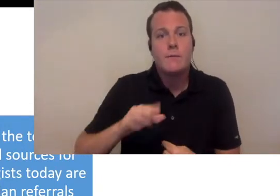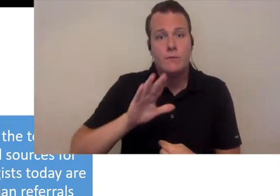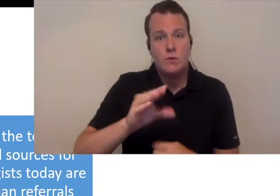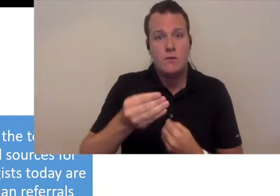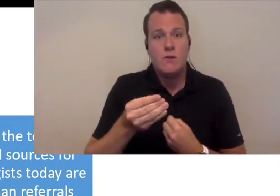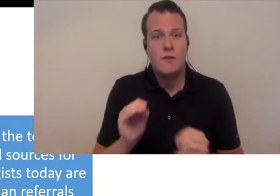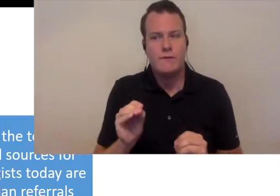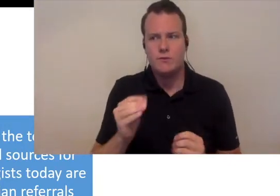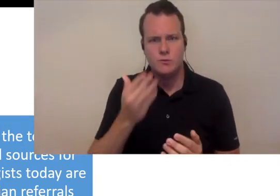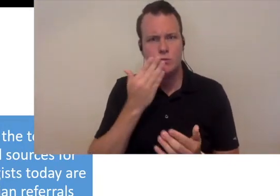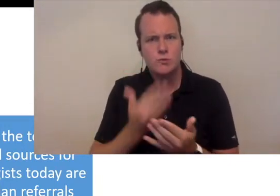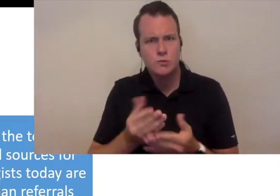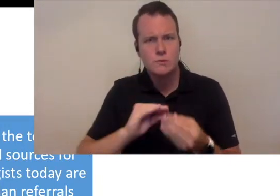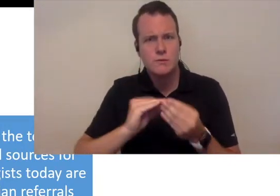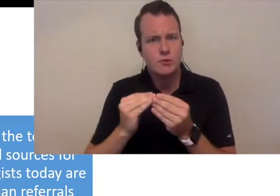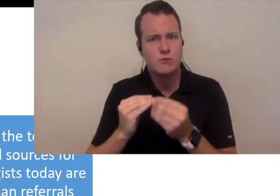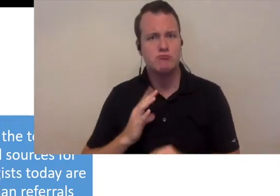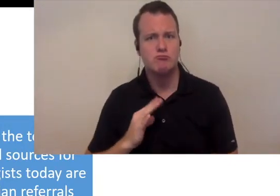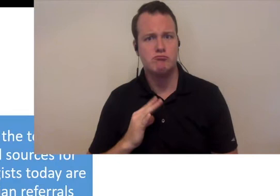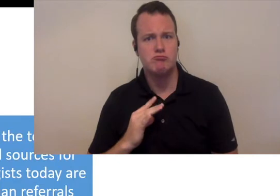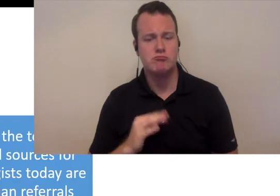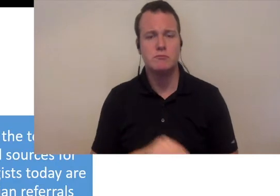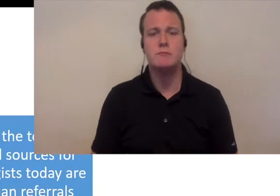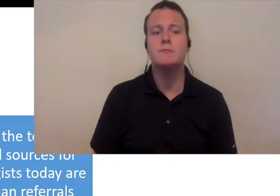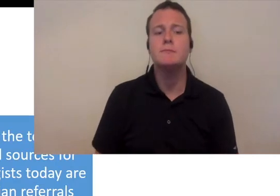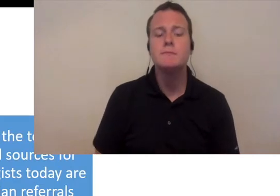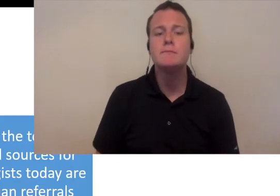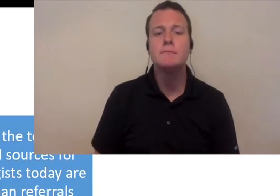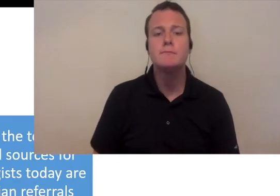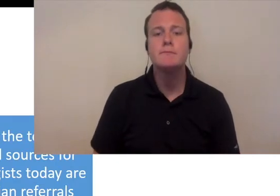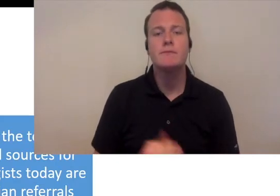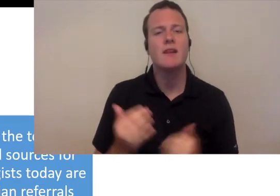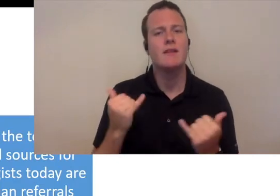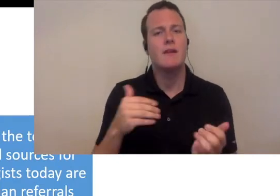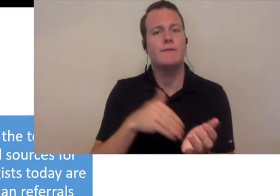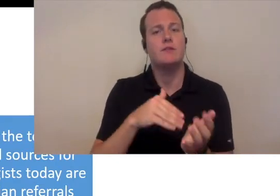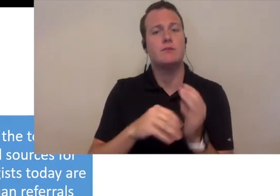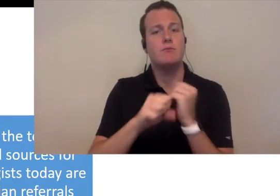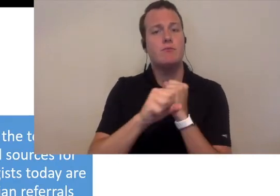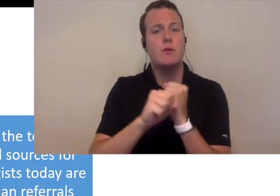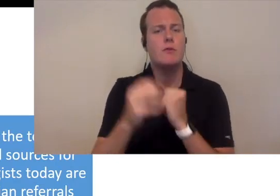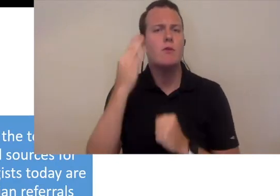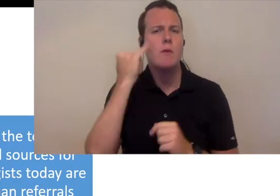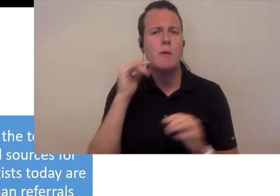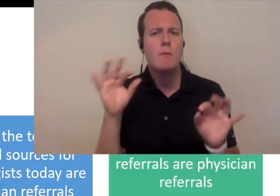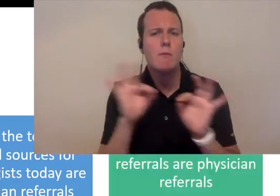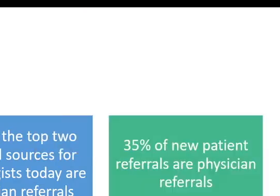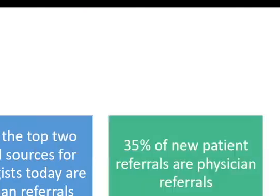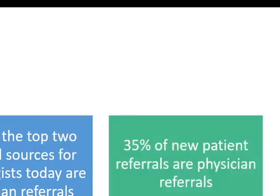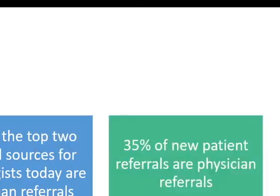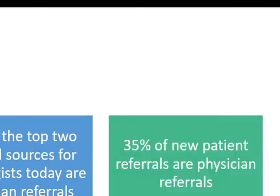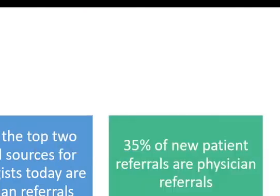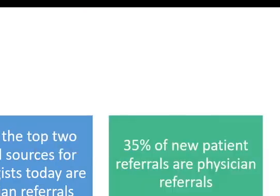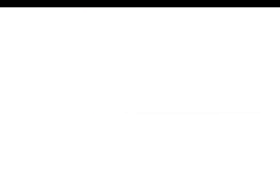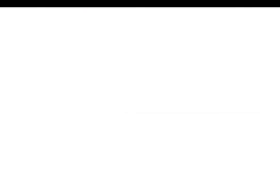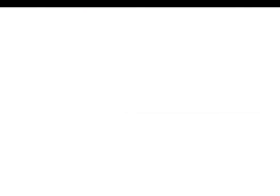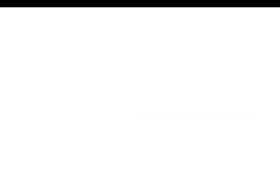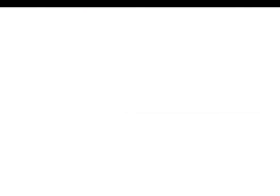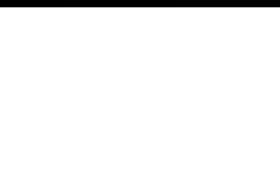good statistics right there. So let's look at why physician marketing is so important. Next slide.